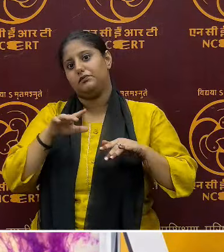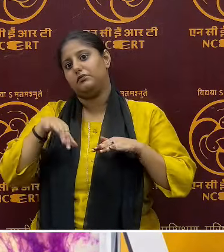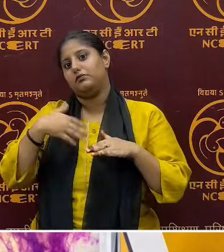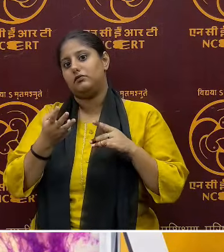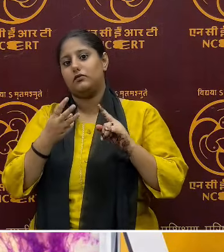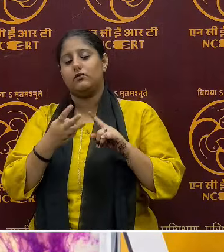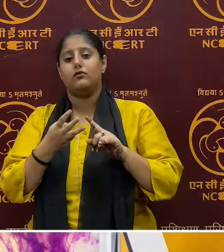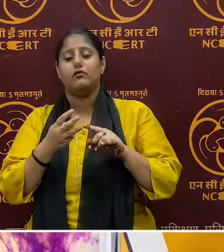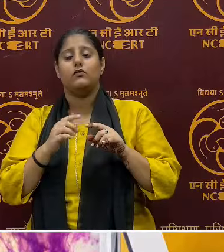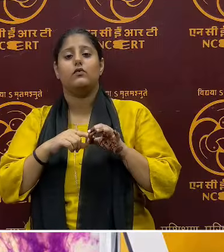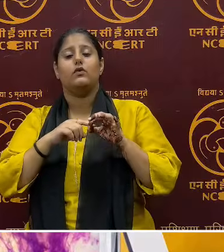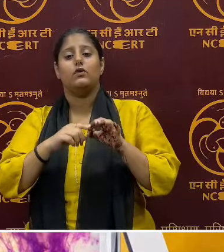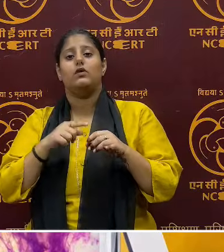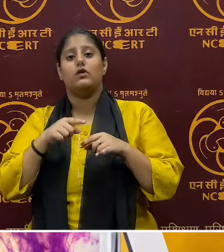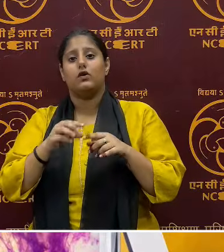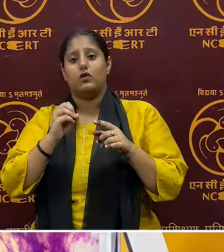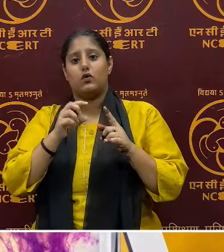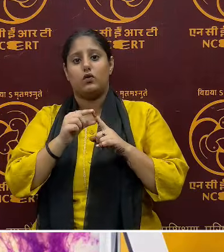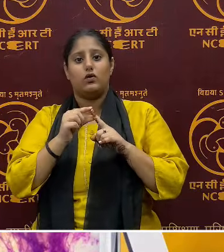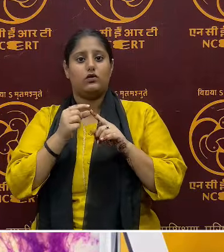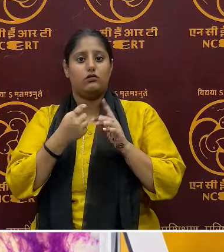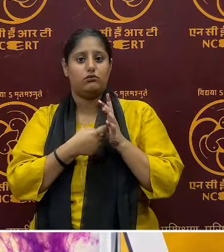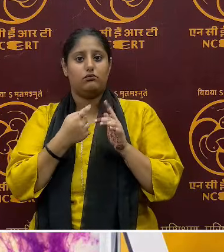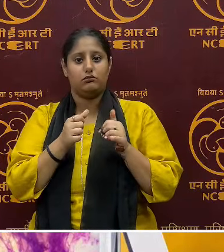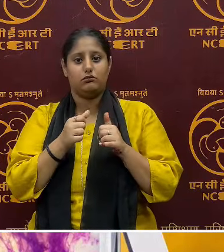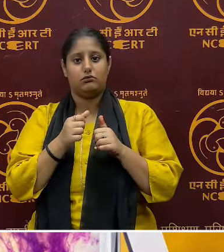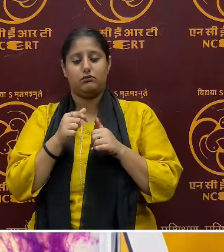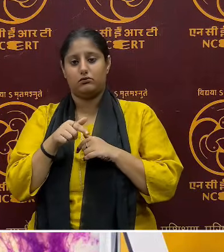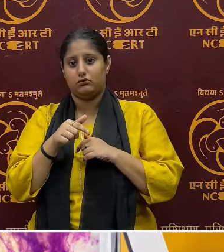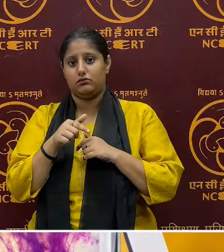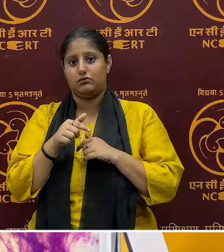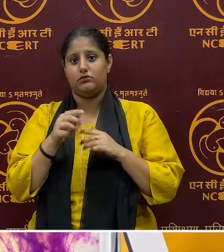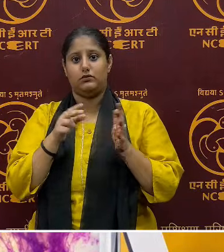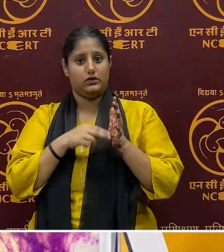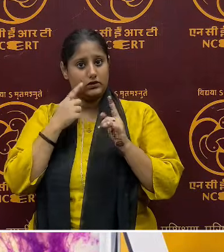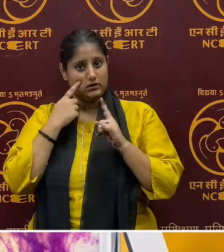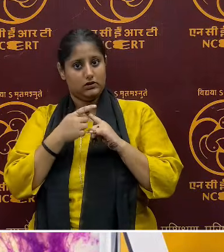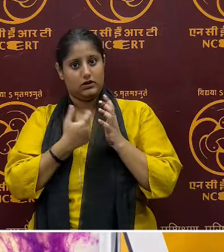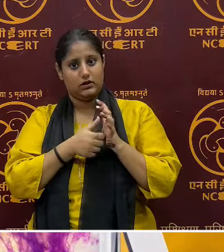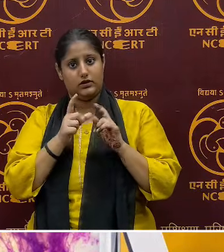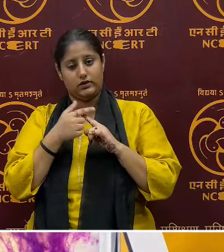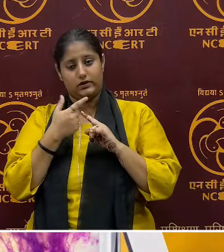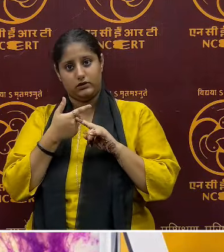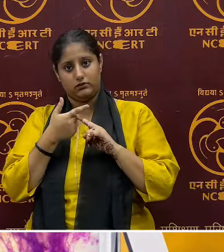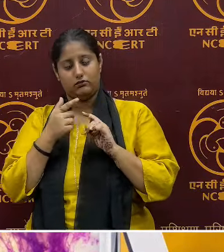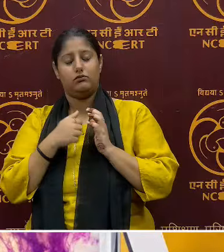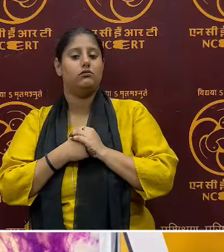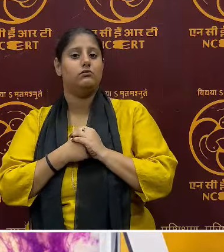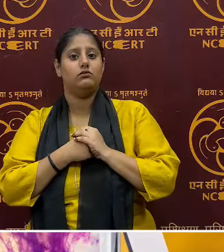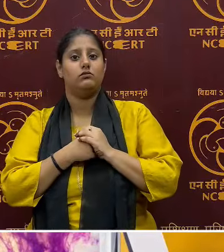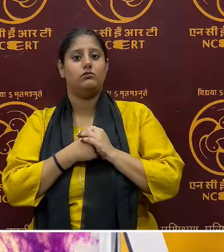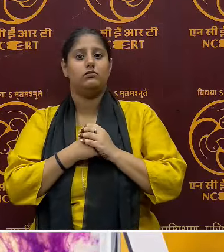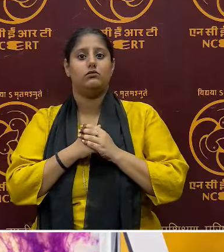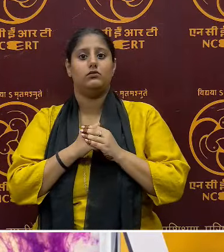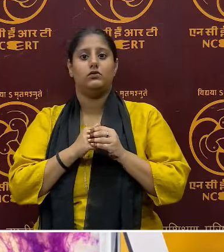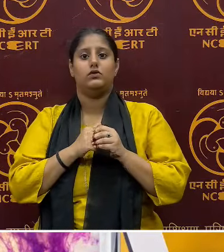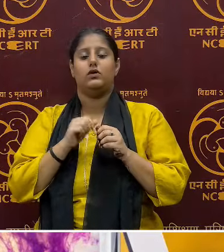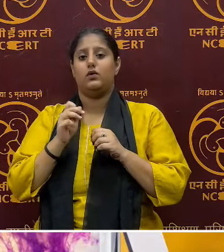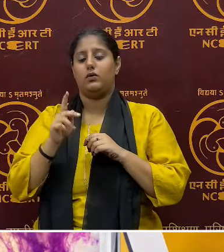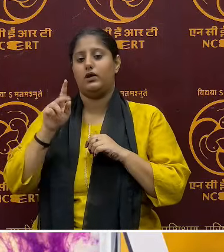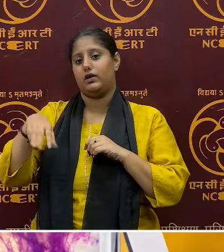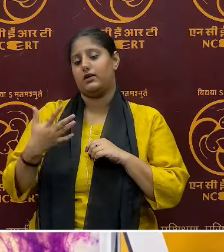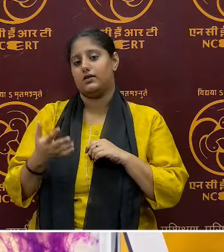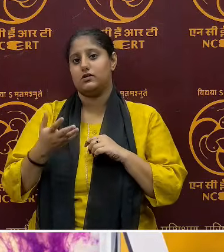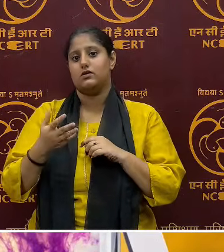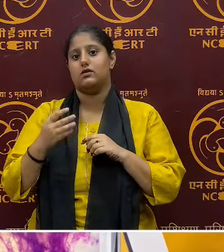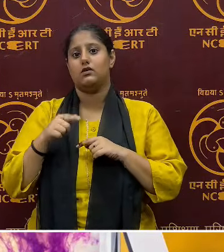copper oxide and nitric acid forms copper, nitrate and water. Now the next question, the oxide that